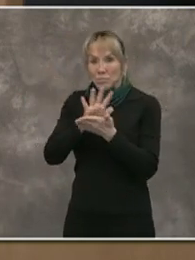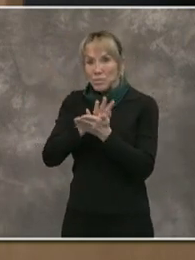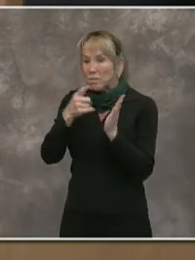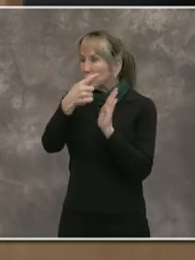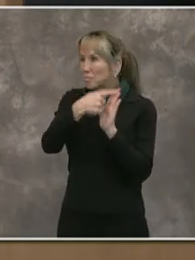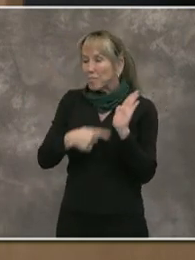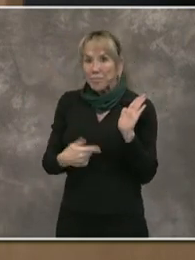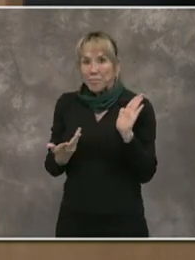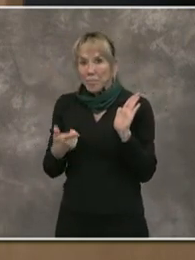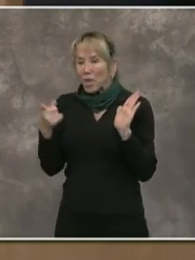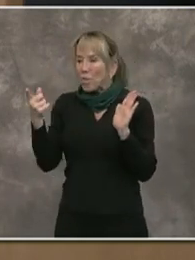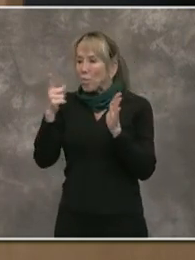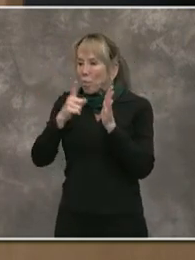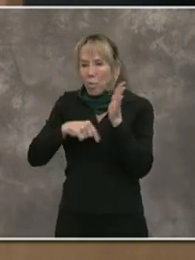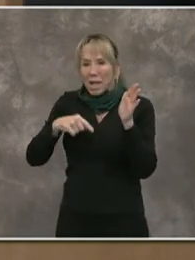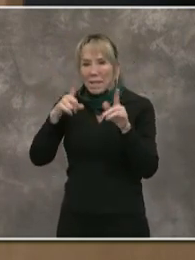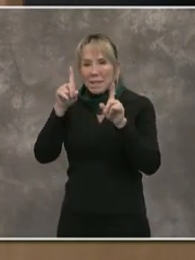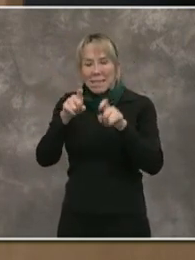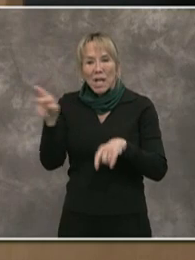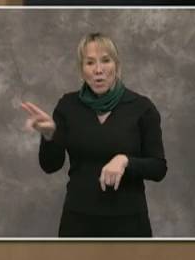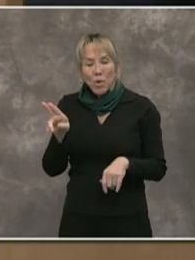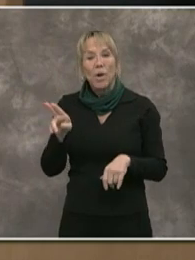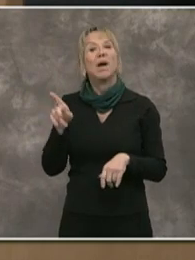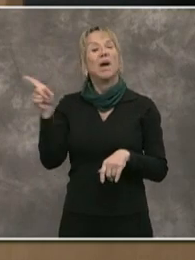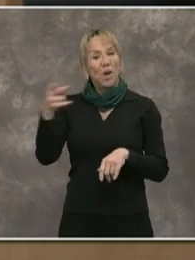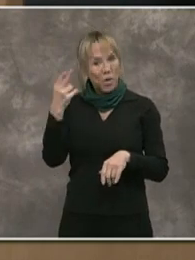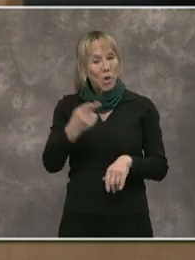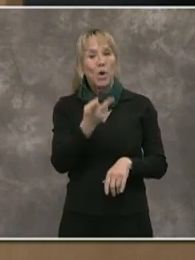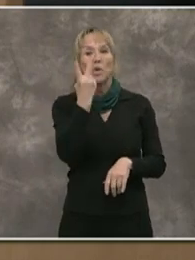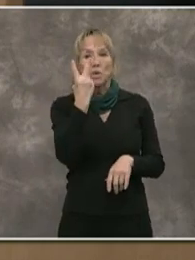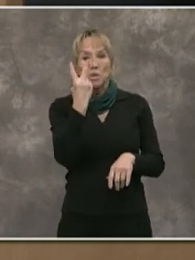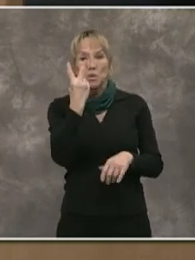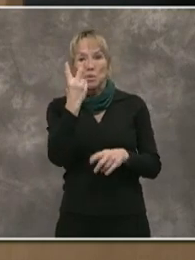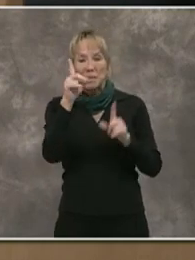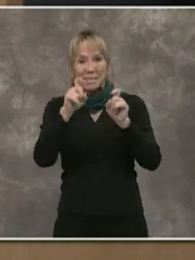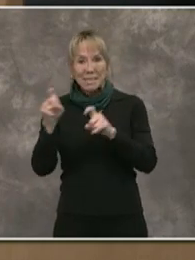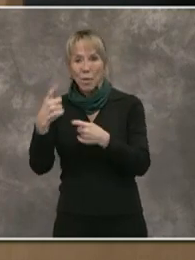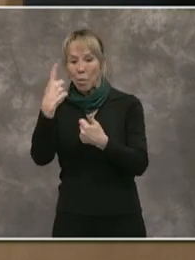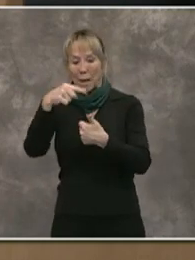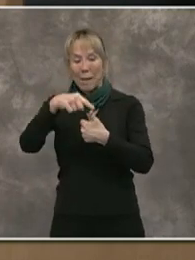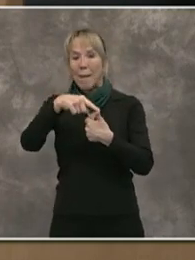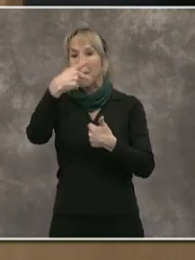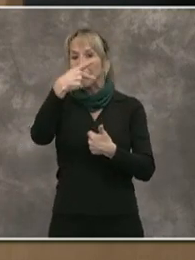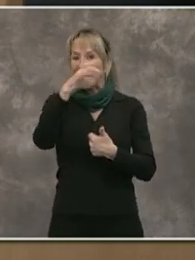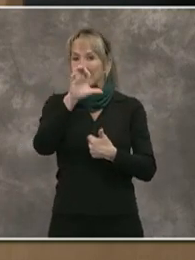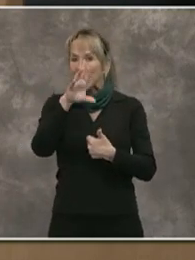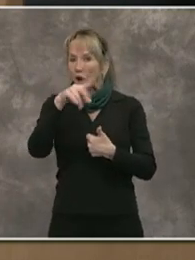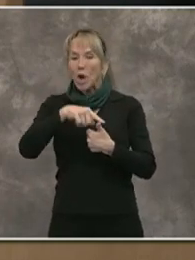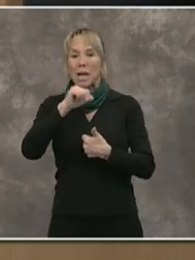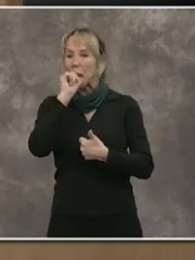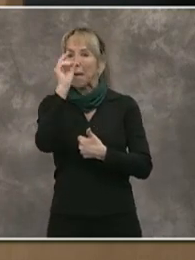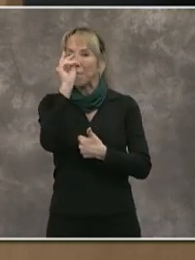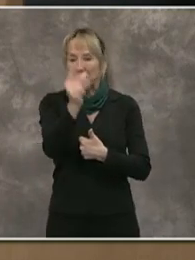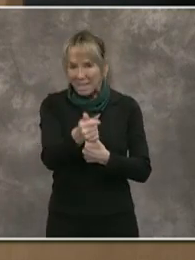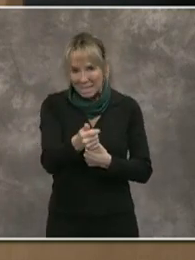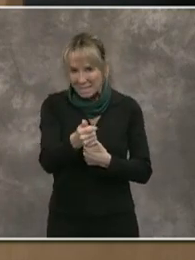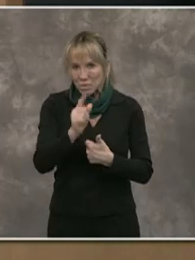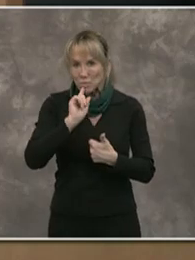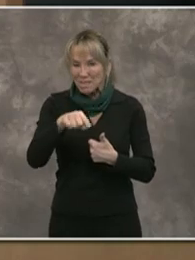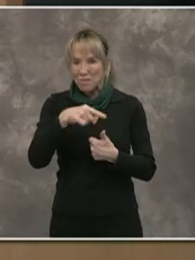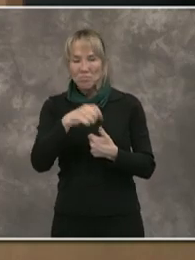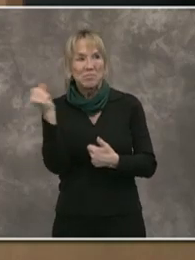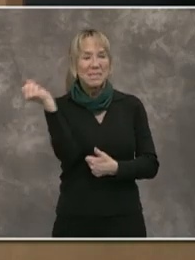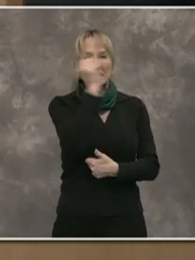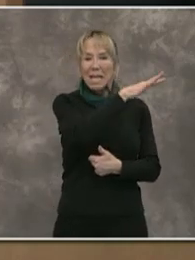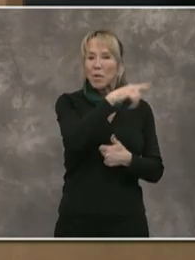that they were using, they actually are doing two tests. One is the PCR test, which you don't get immediate results on. They send that to a lab, I believe,